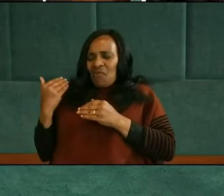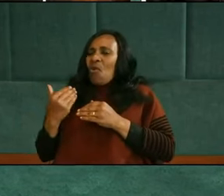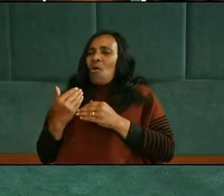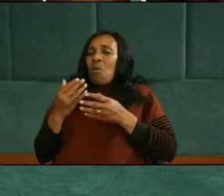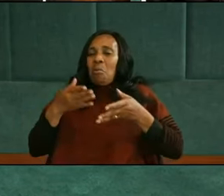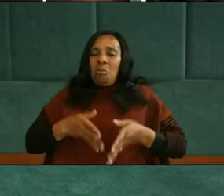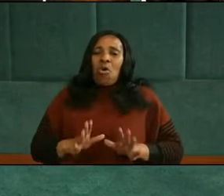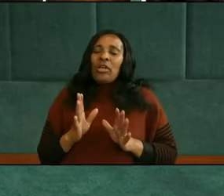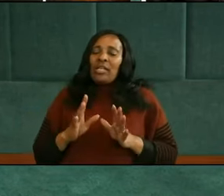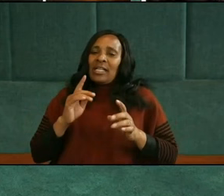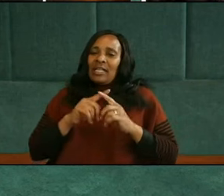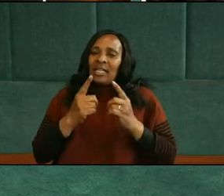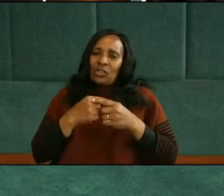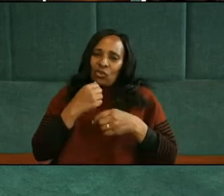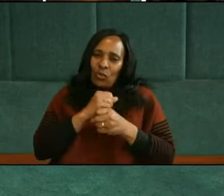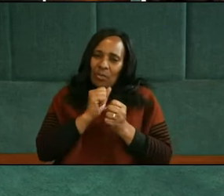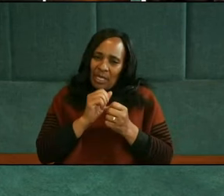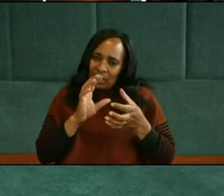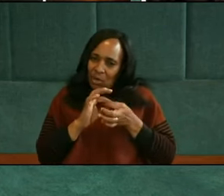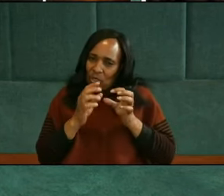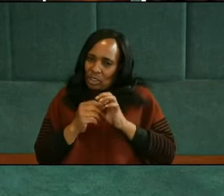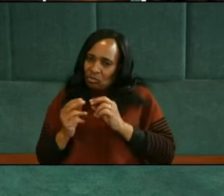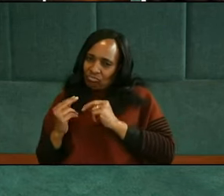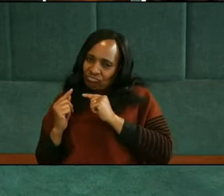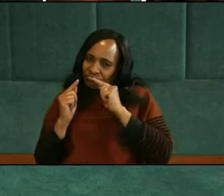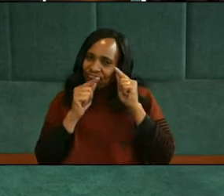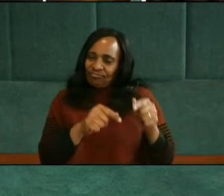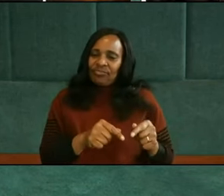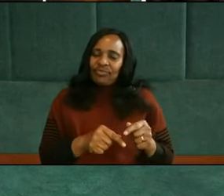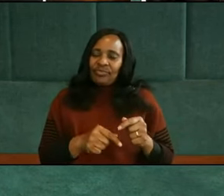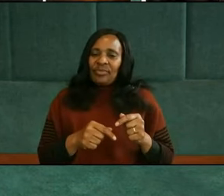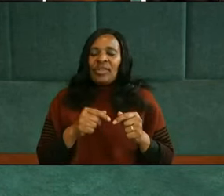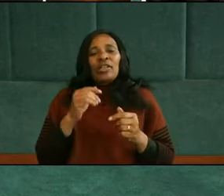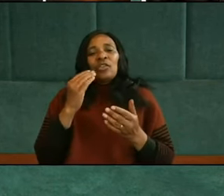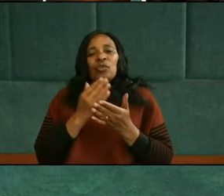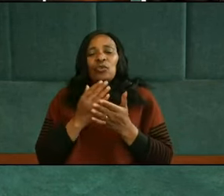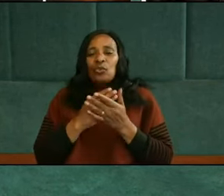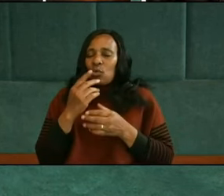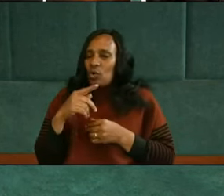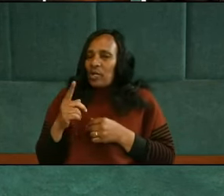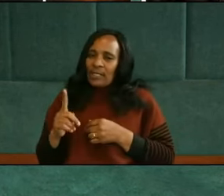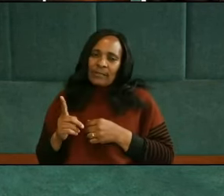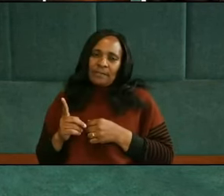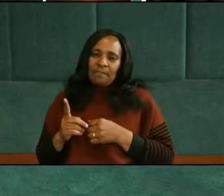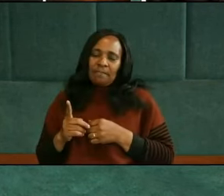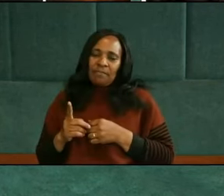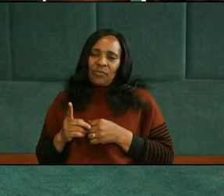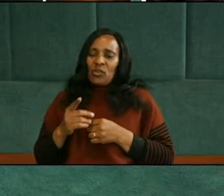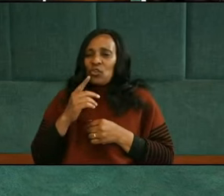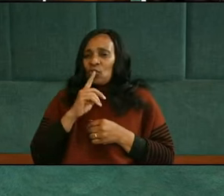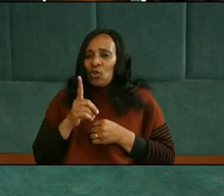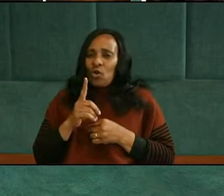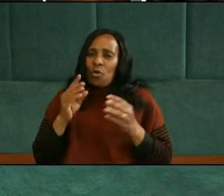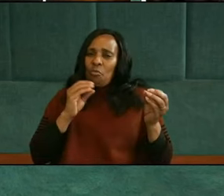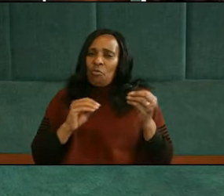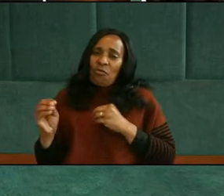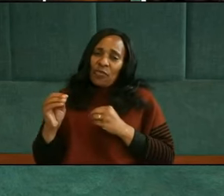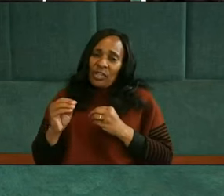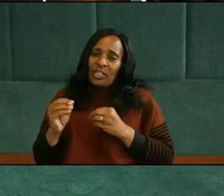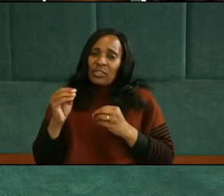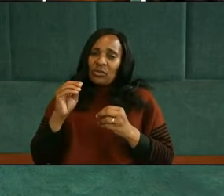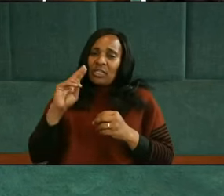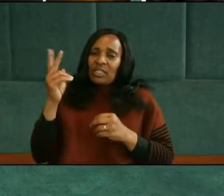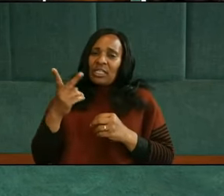were born to actually make that connection. Yeah, that is actually correct. So moving on to the